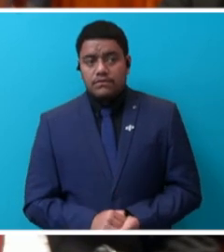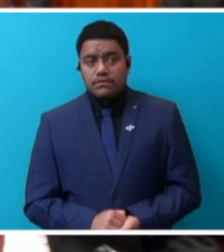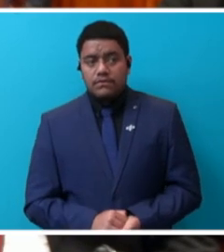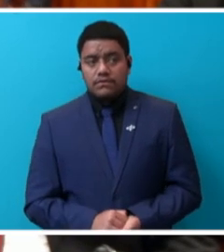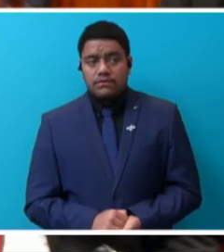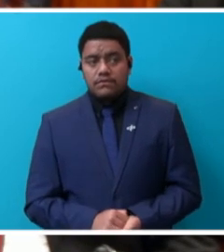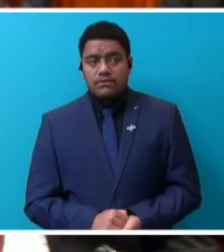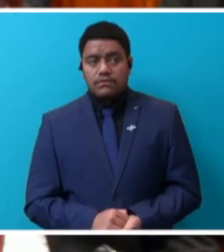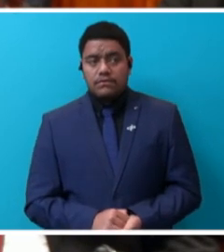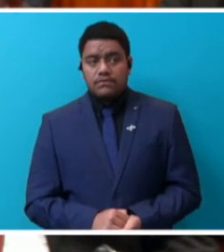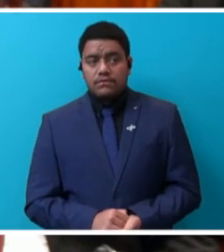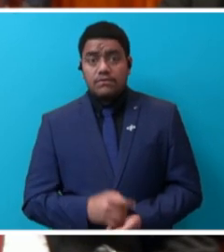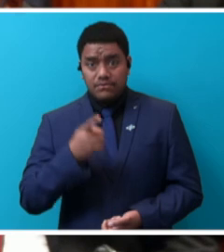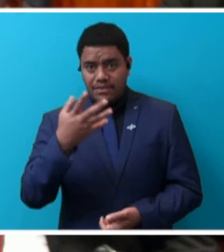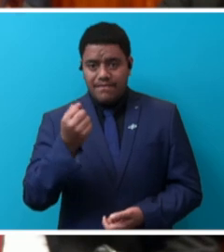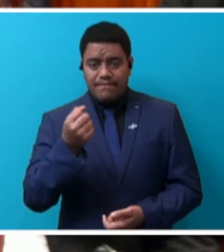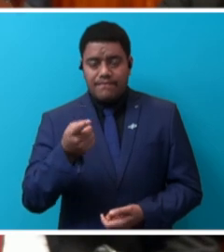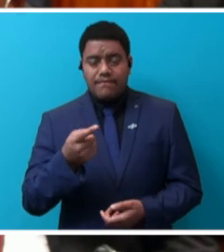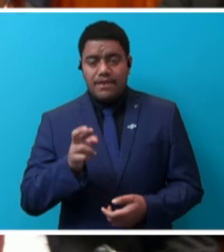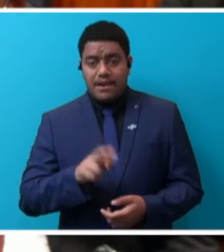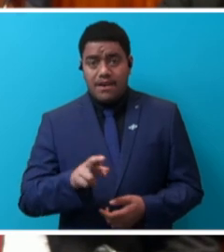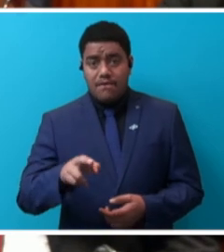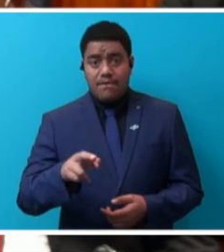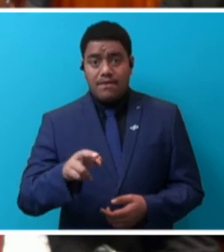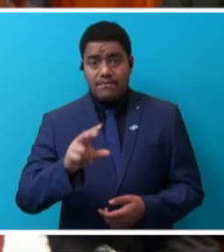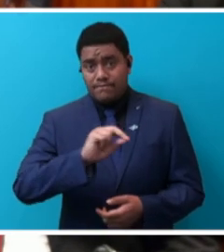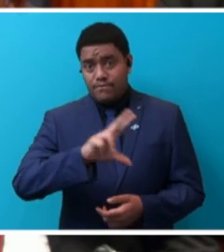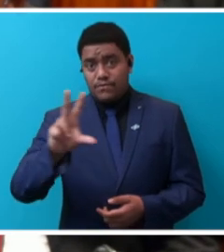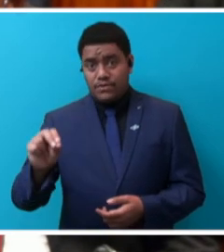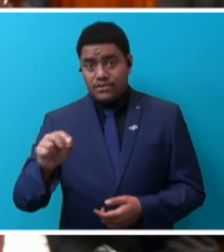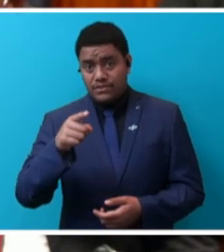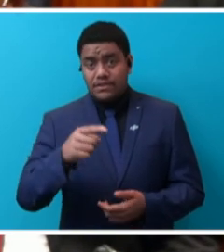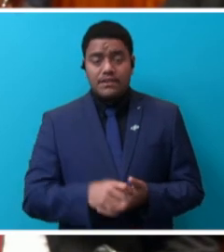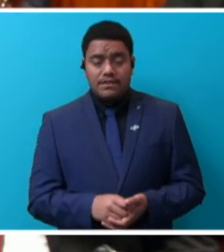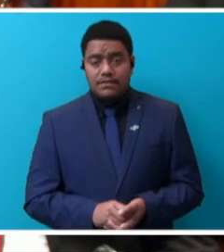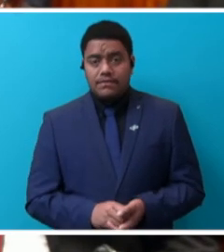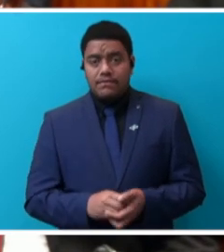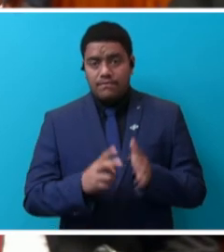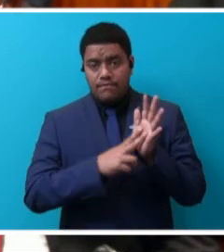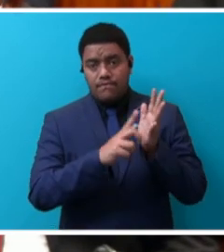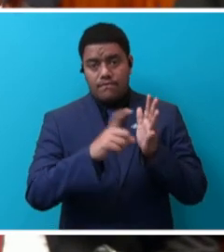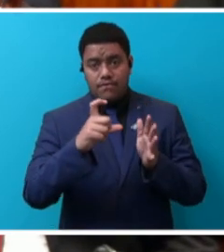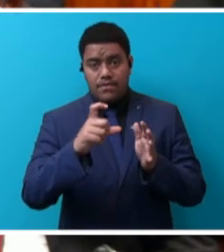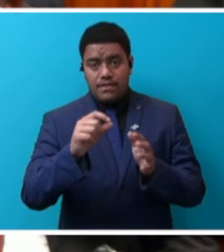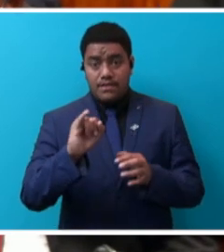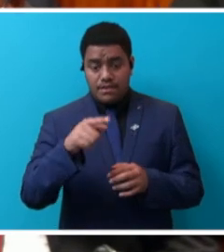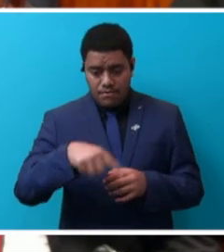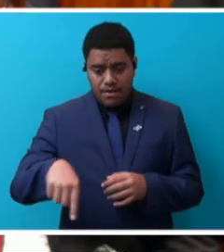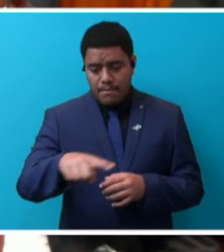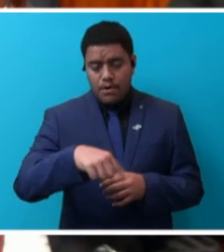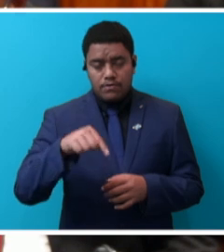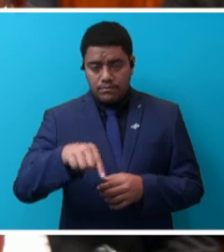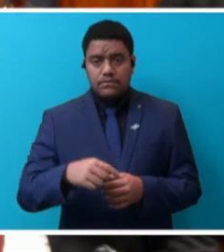notice by FRA on the Railway Bridge approach at the Woody Roundabout. This works is scheduled